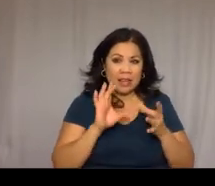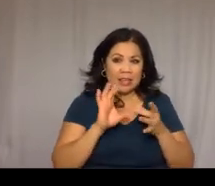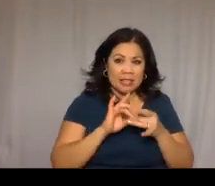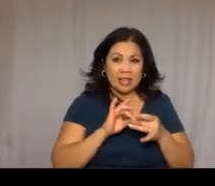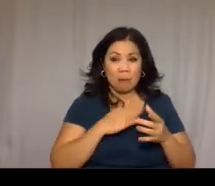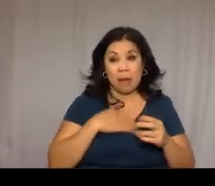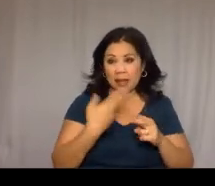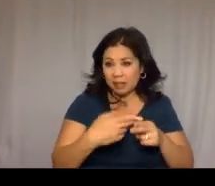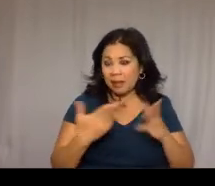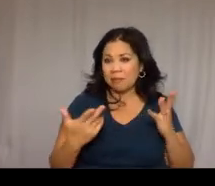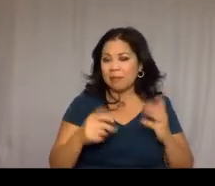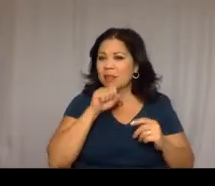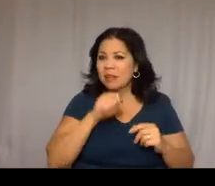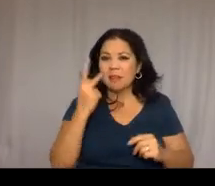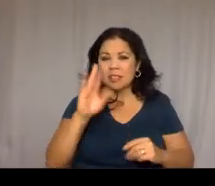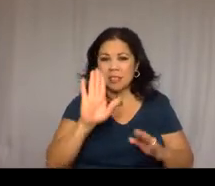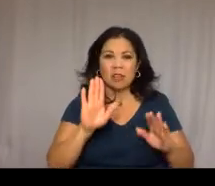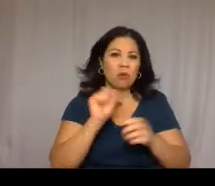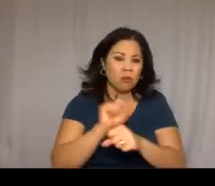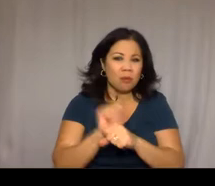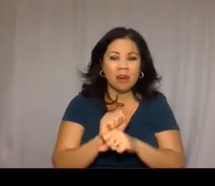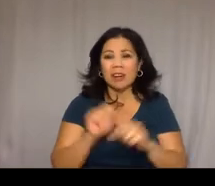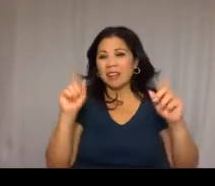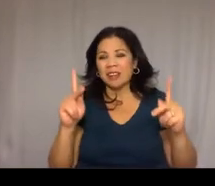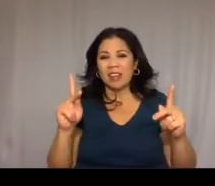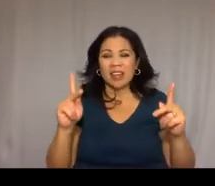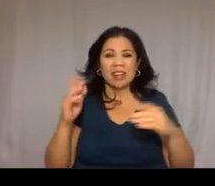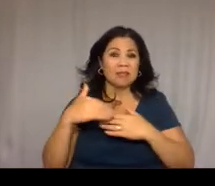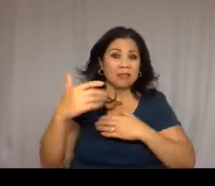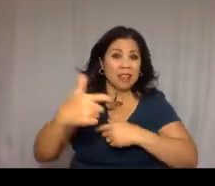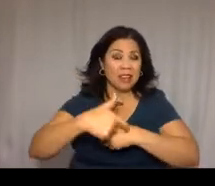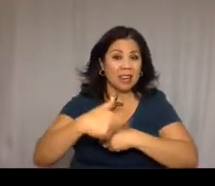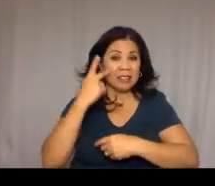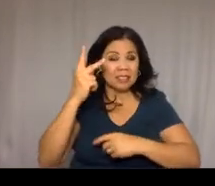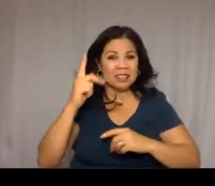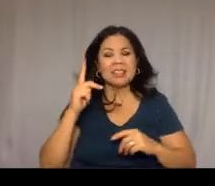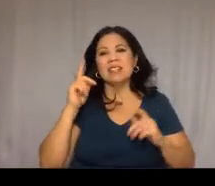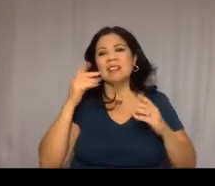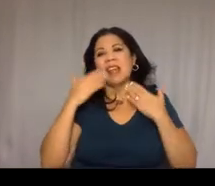what you all do with this project. Okay, until next time, thanks so much.